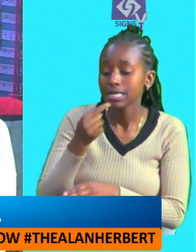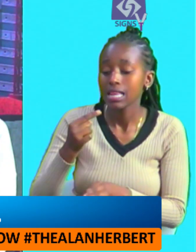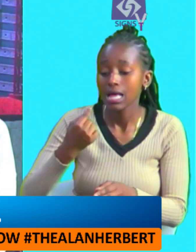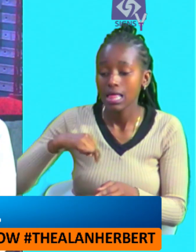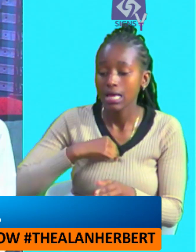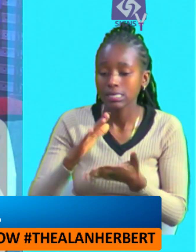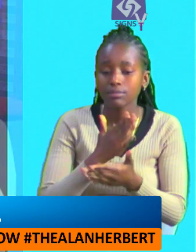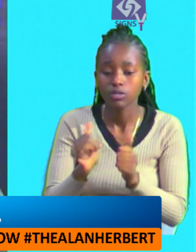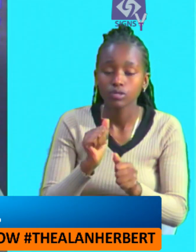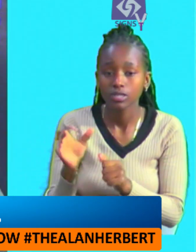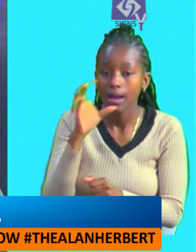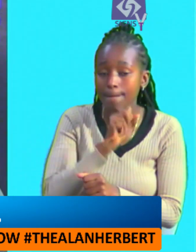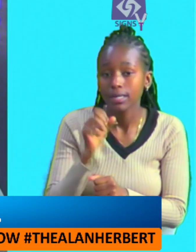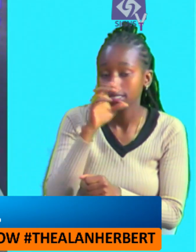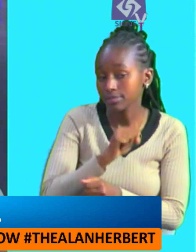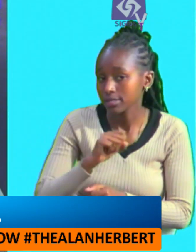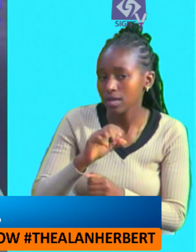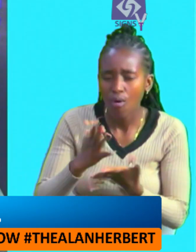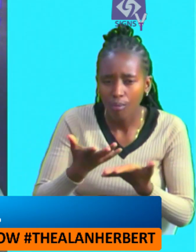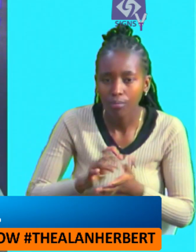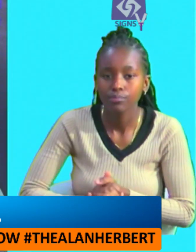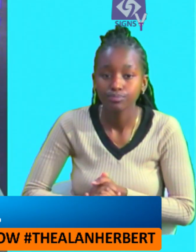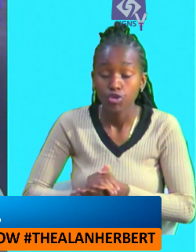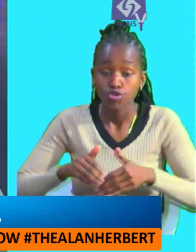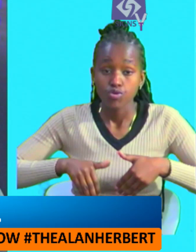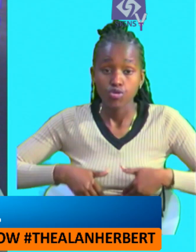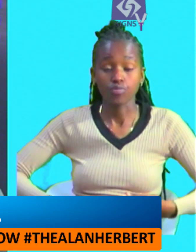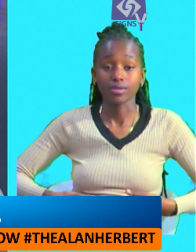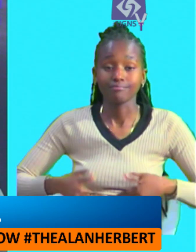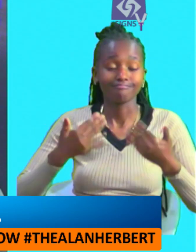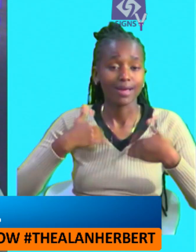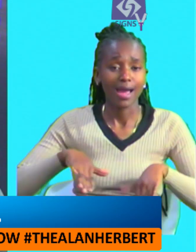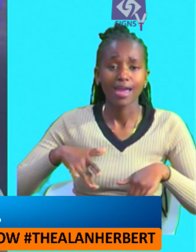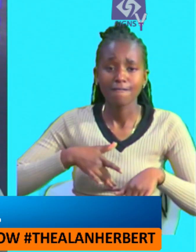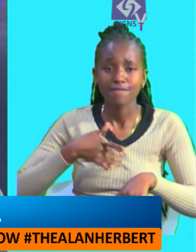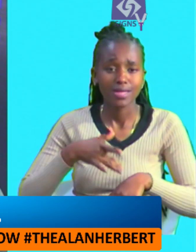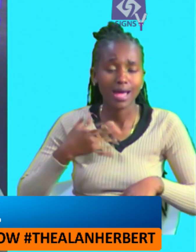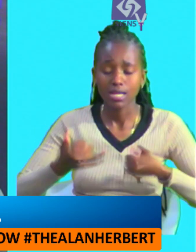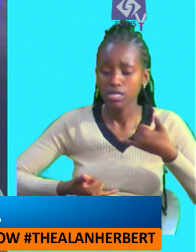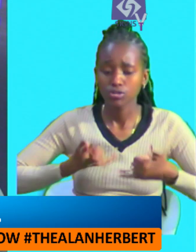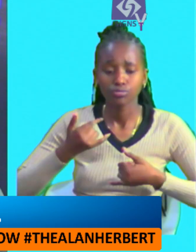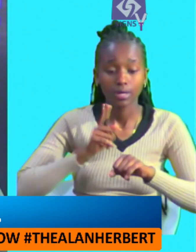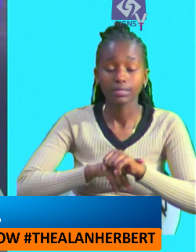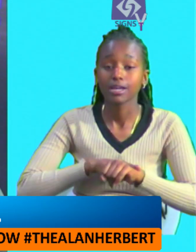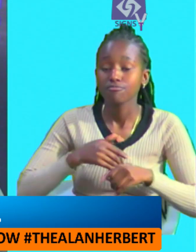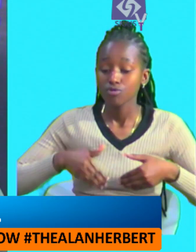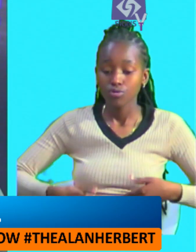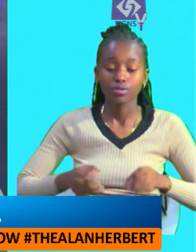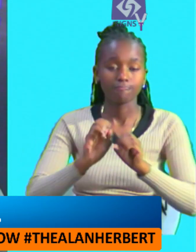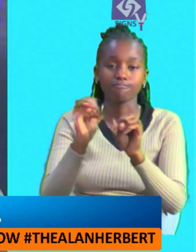mtu akiniambia niko like hapana na niko sawa. Anaona nikaa nikukataa na ubaya but mimi niko sawa na feel asifai